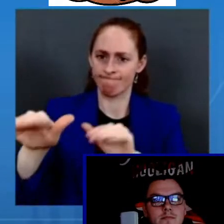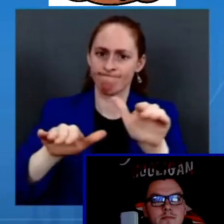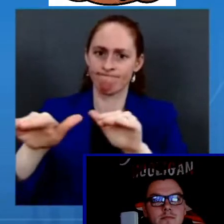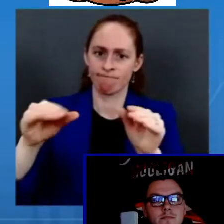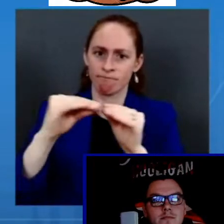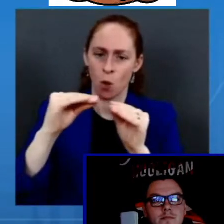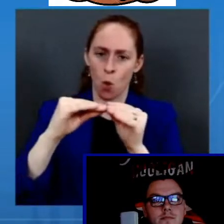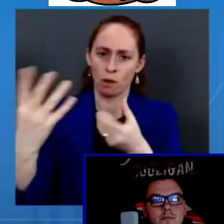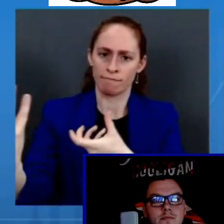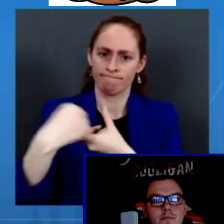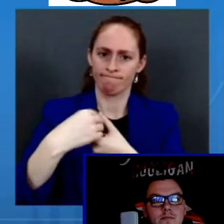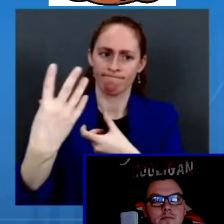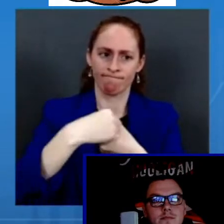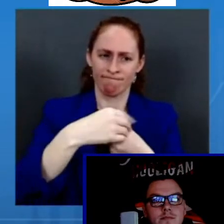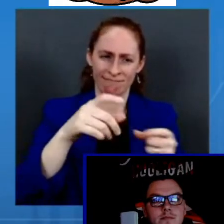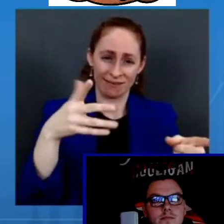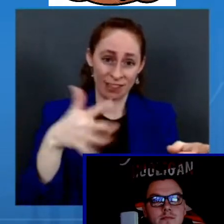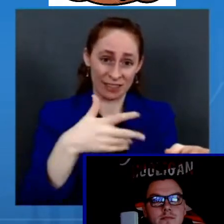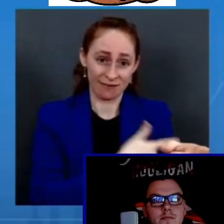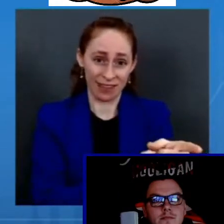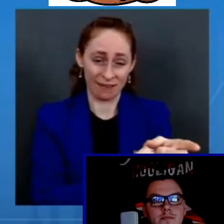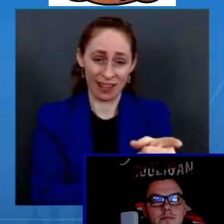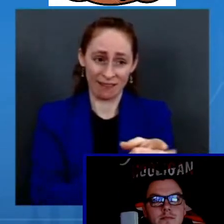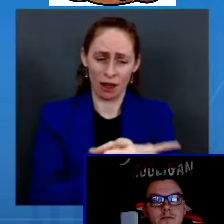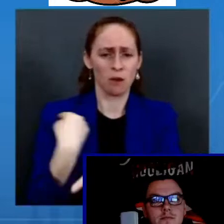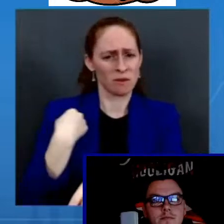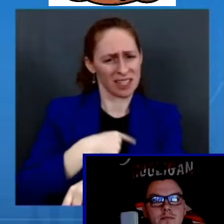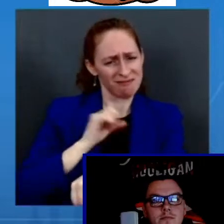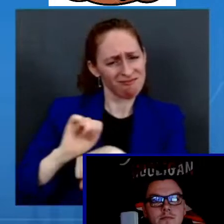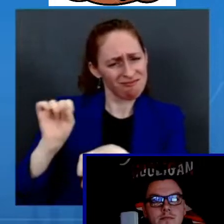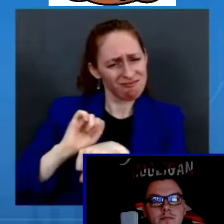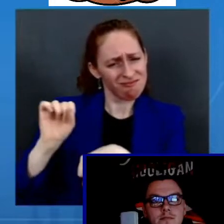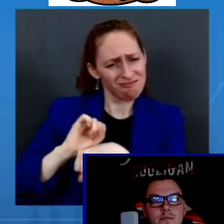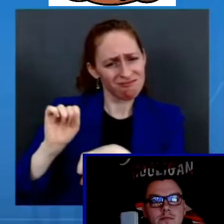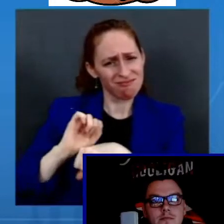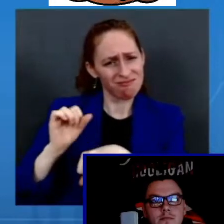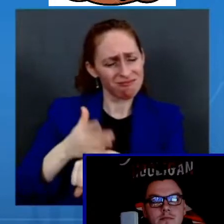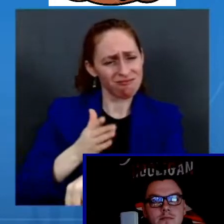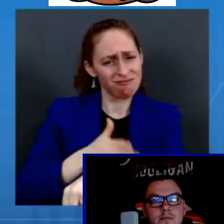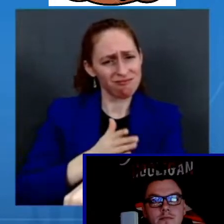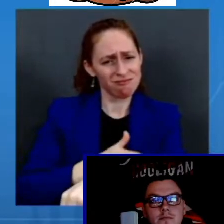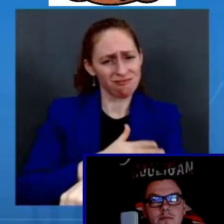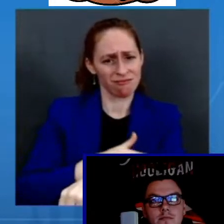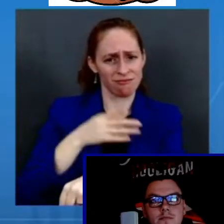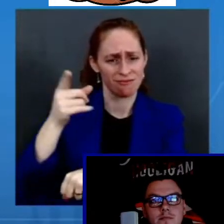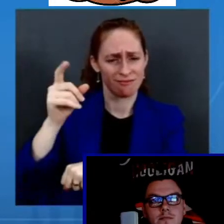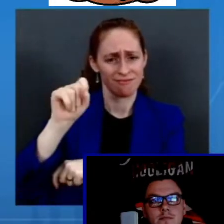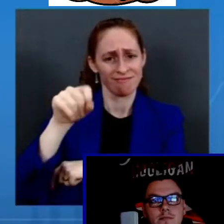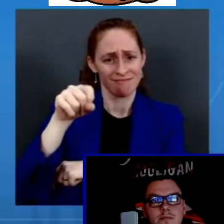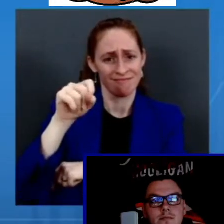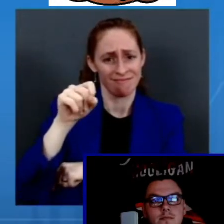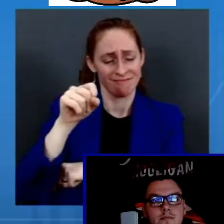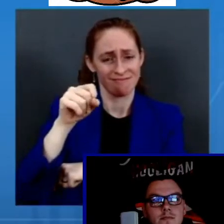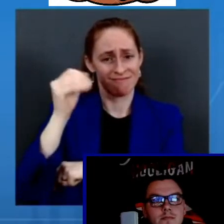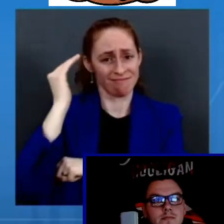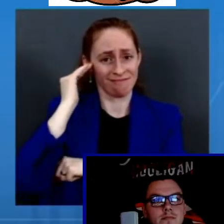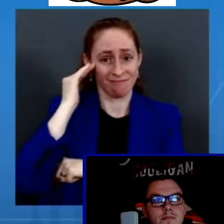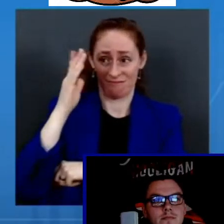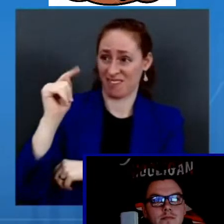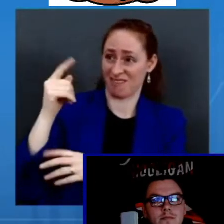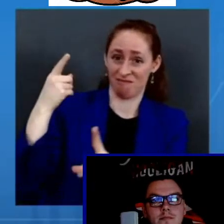data, but that top line number approaching 500 million total shots in arms is very encouraging. We need to continue to grow that each and every